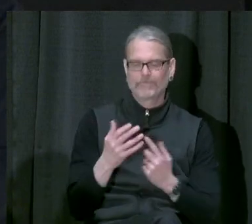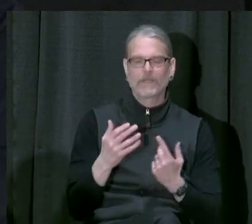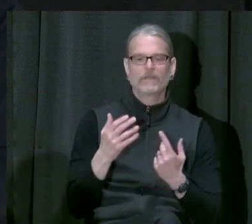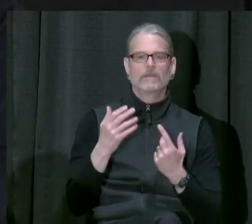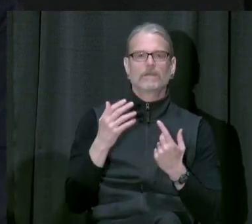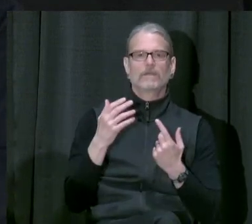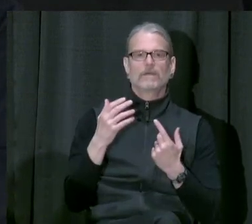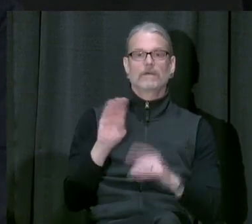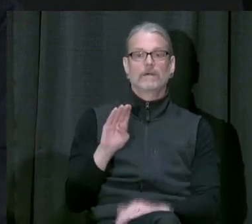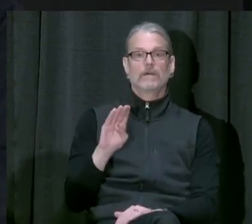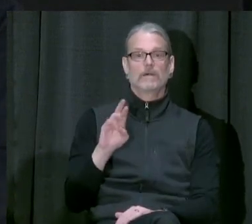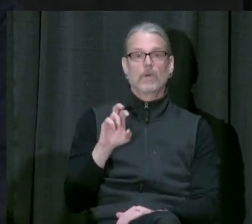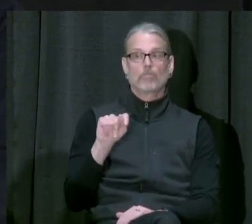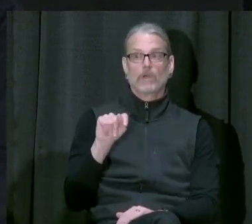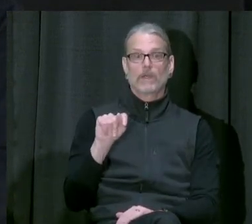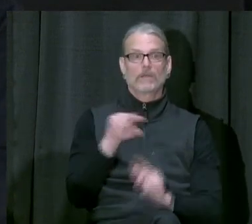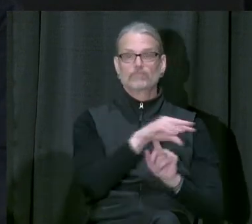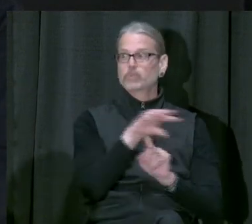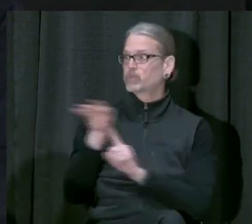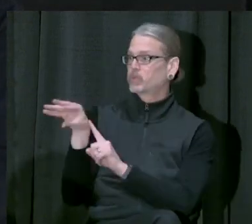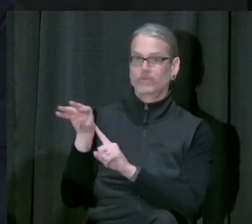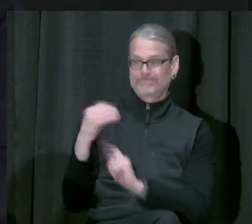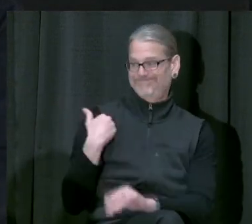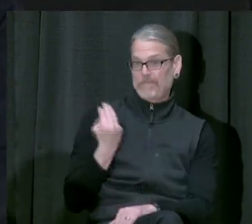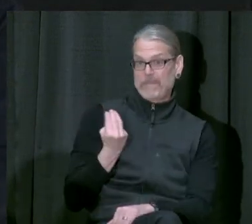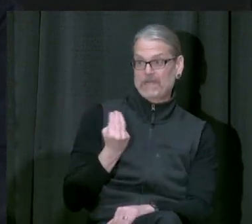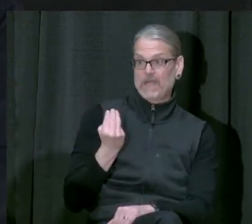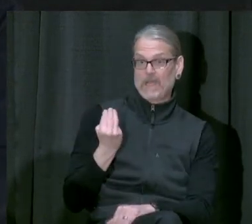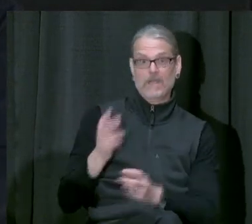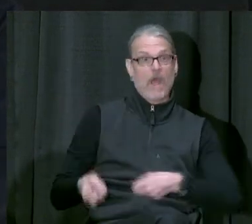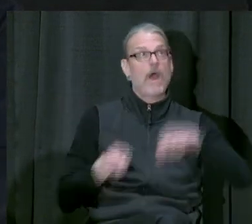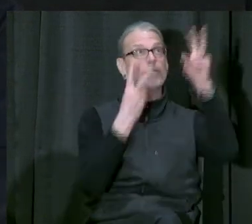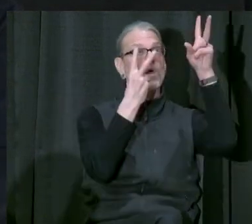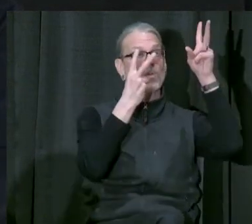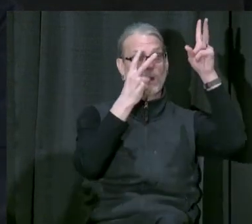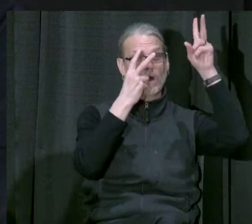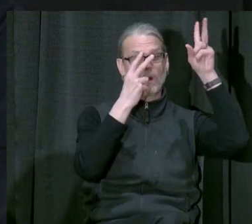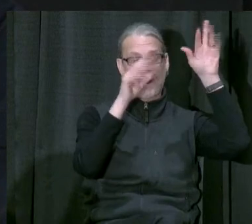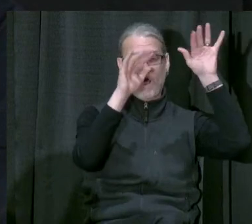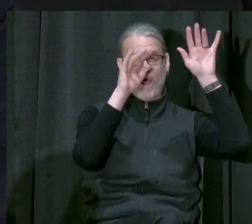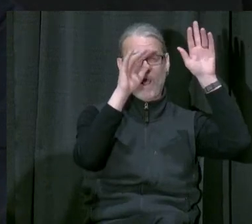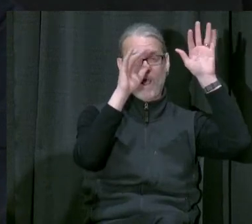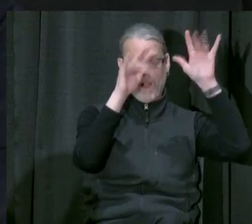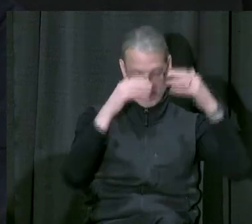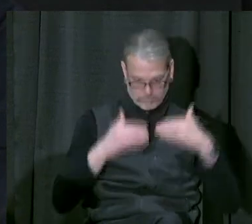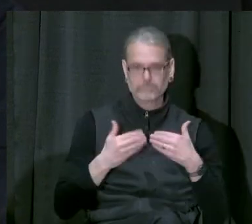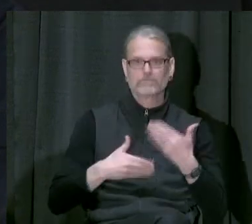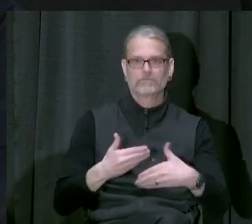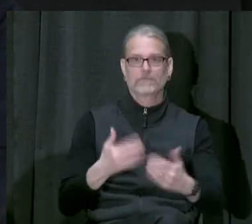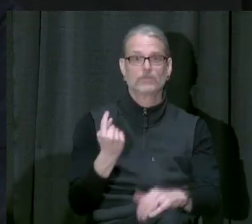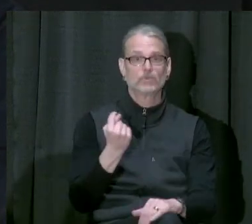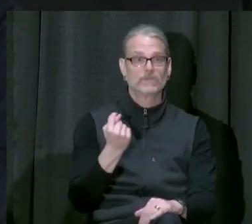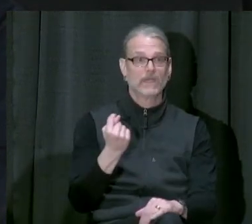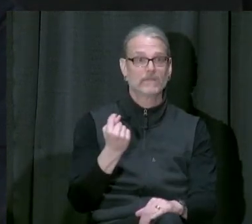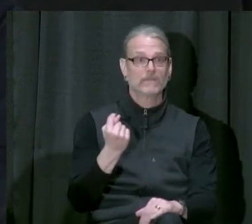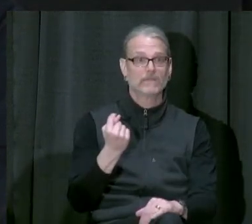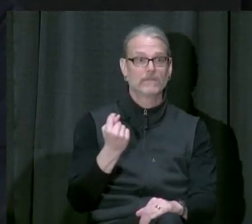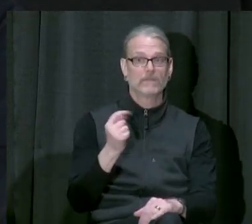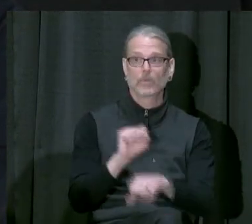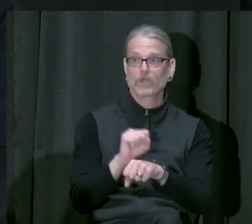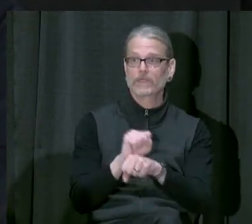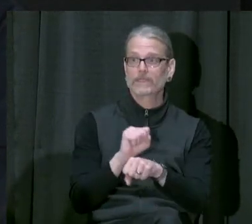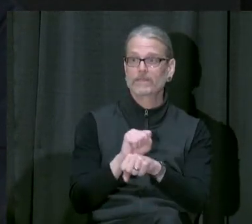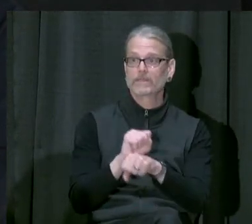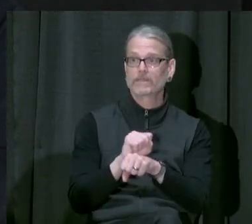Brent scanned the building on Monday, uploaded that, got it processed. We had the floors working on Tuesday. And then as